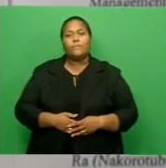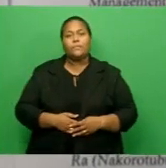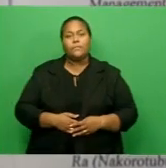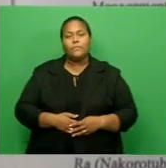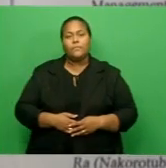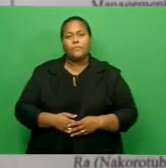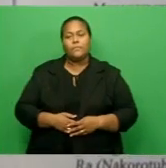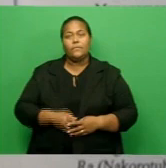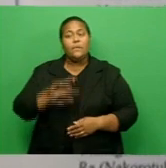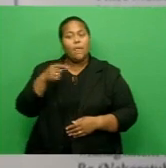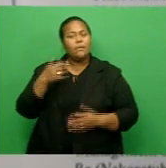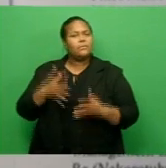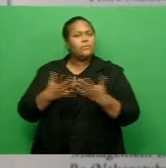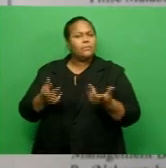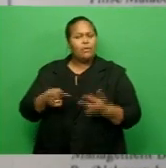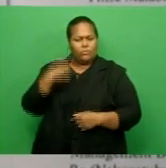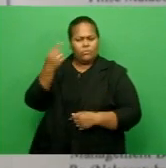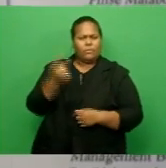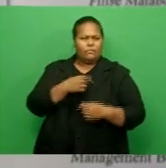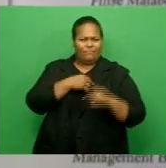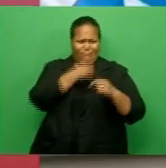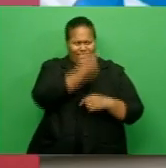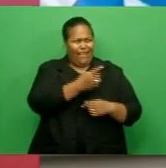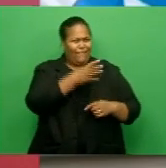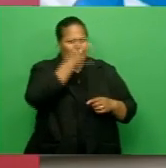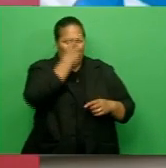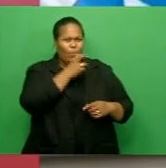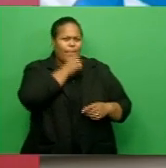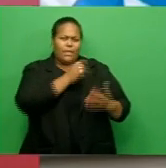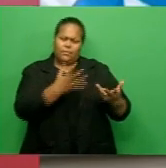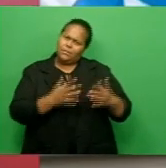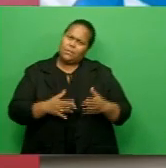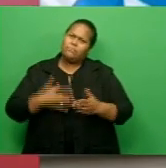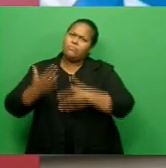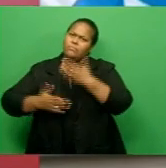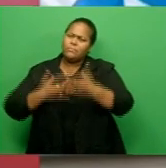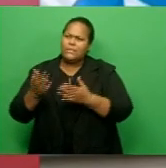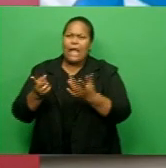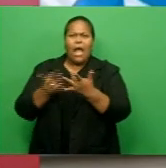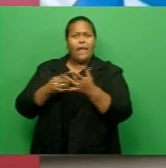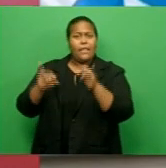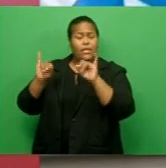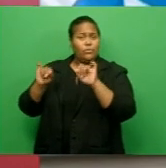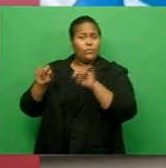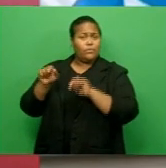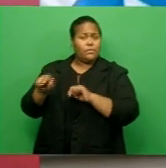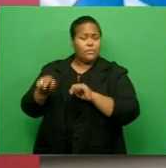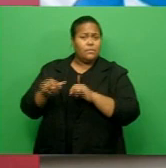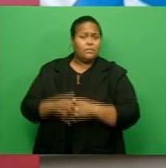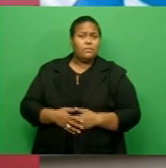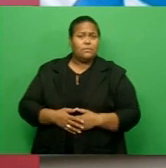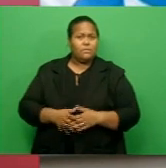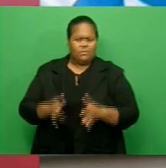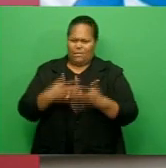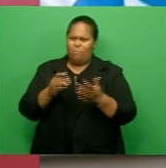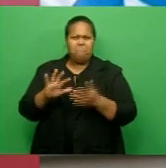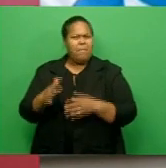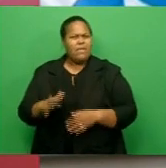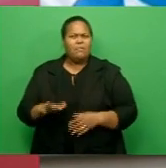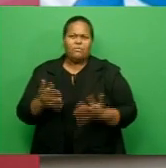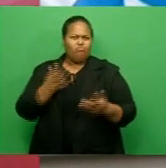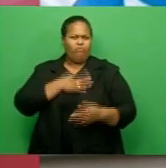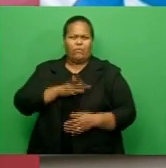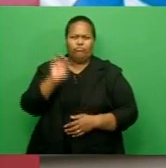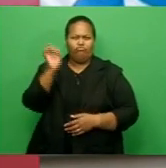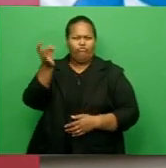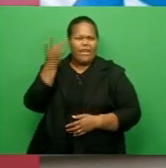exposing himself on other issues. Probably that he's coming back for revenge in